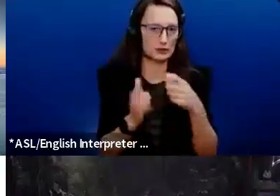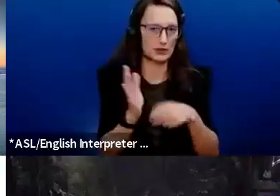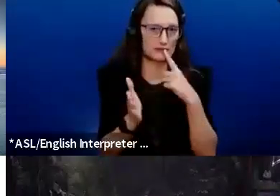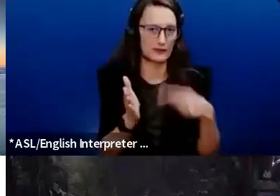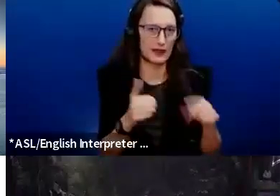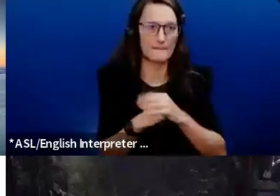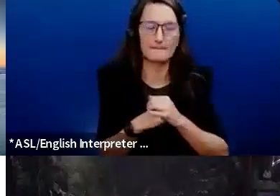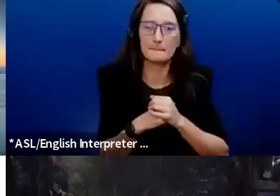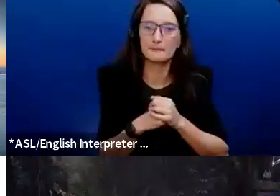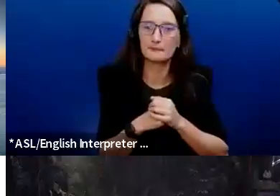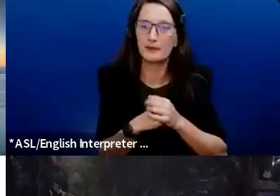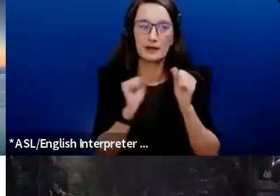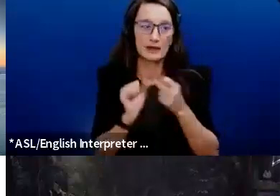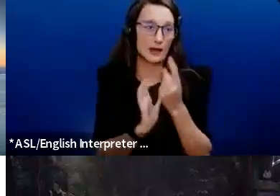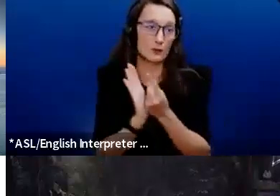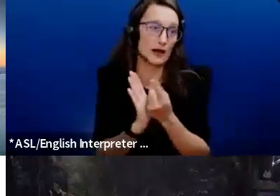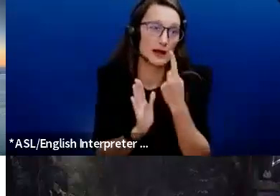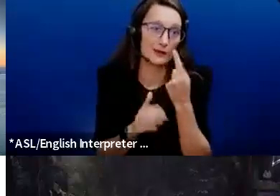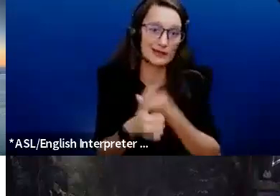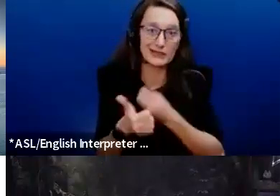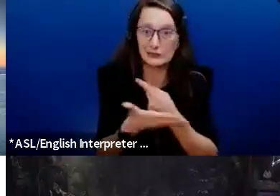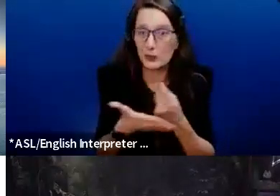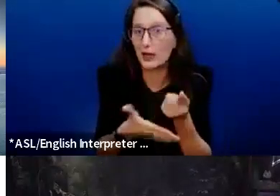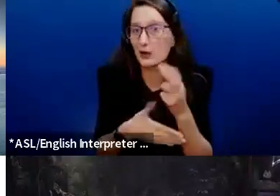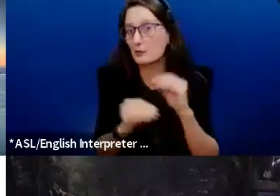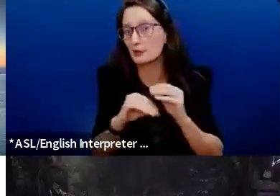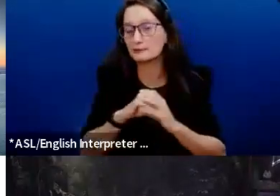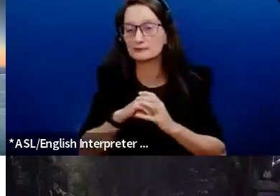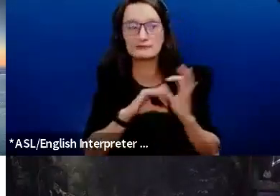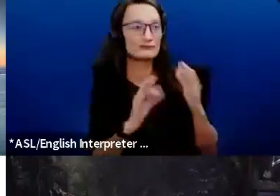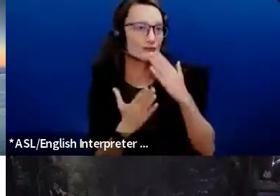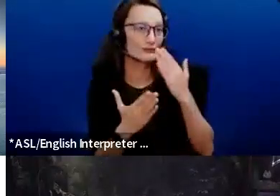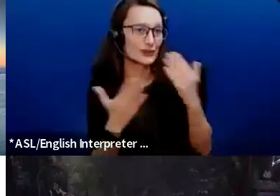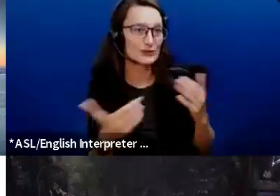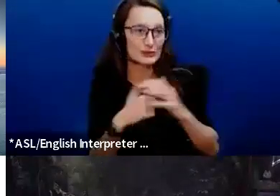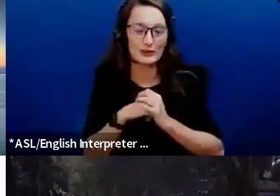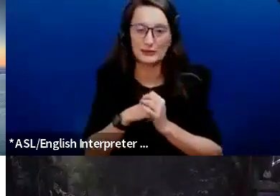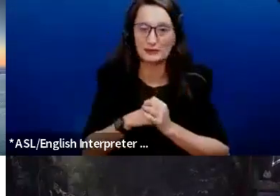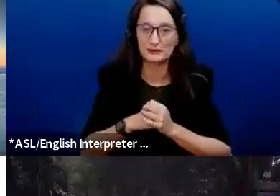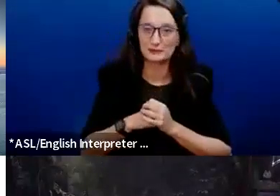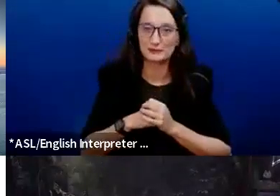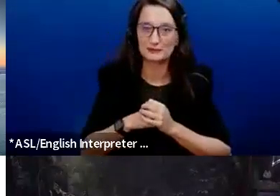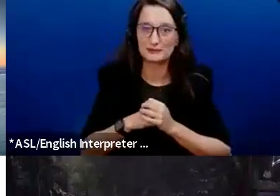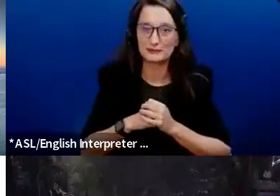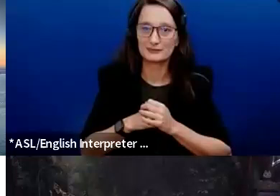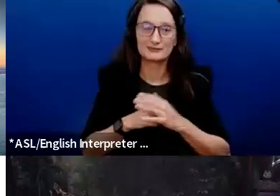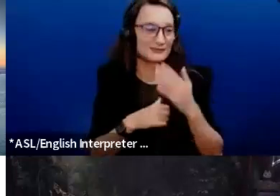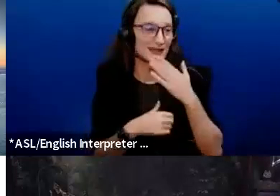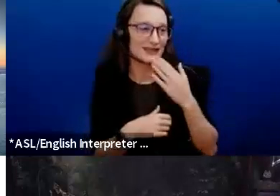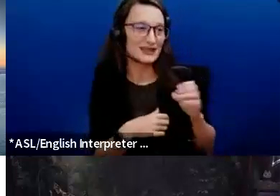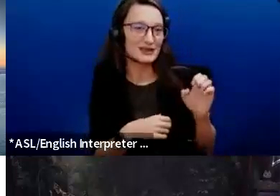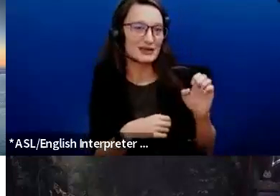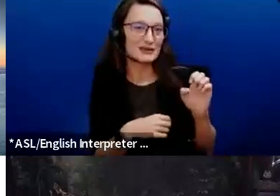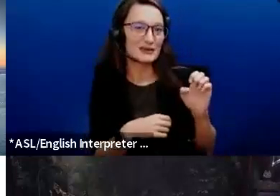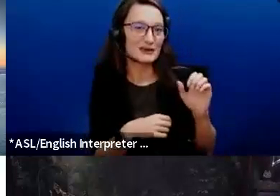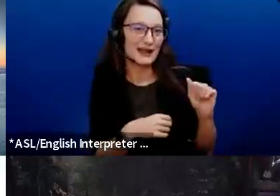can be enrolled for 1 hour a week or more. It's good. Yeah. Thank you so much. Thank you. Yeah, thank you, Elena. I appreciate the question. Yeah,